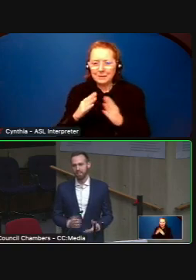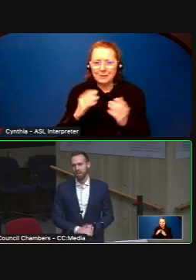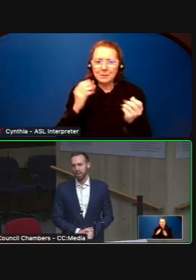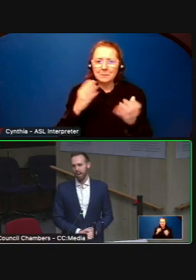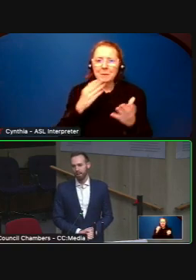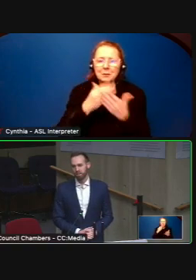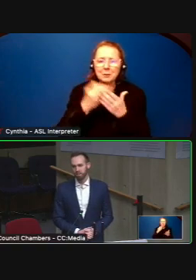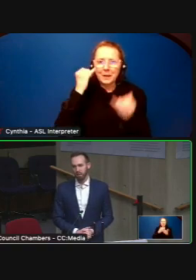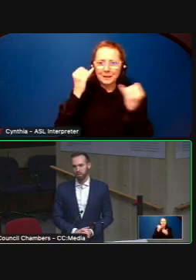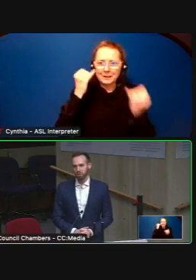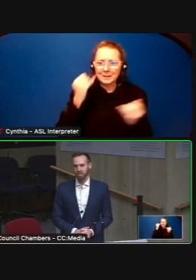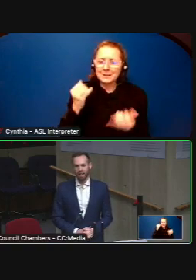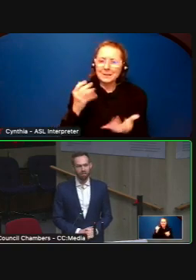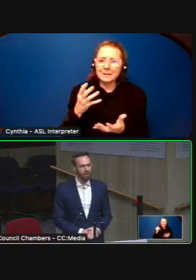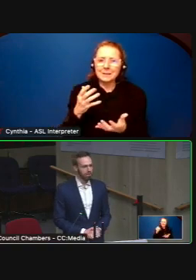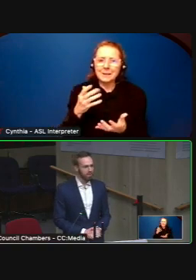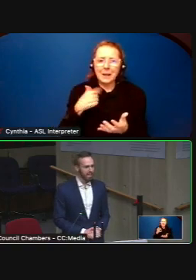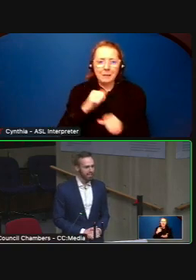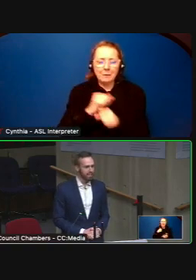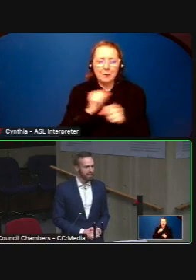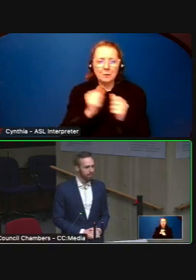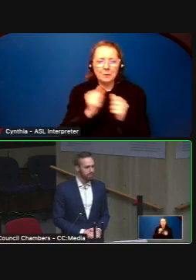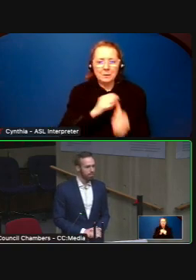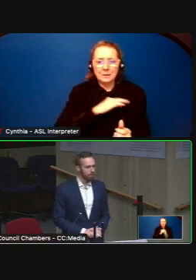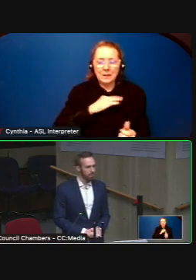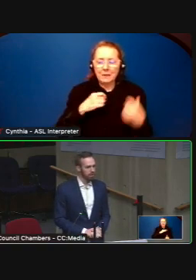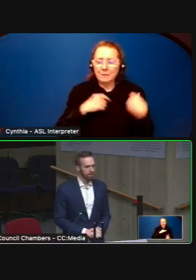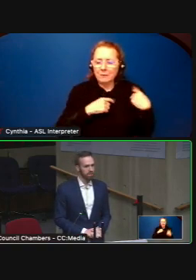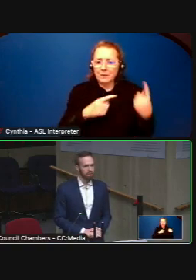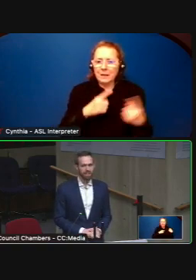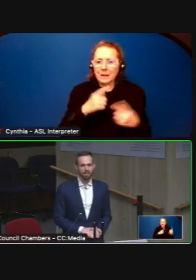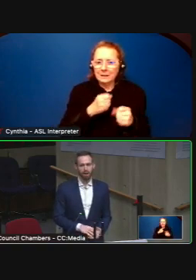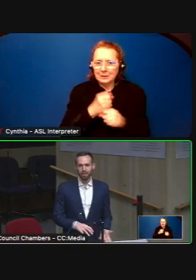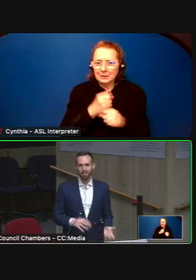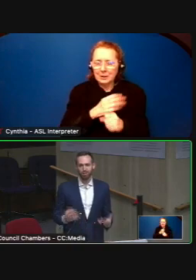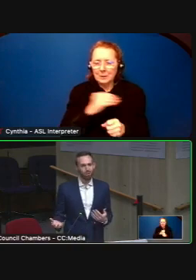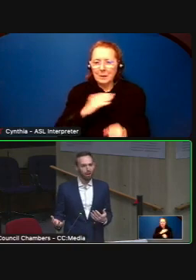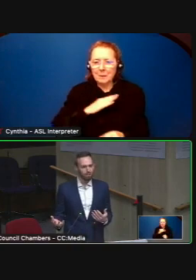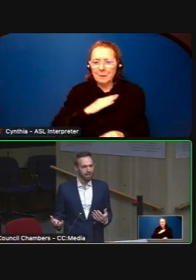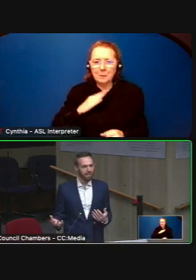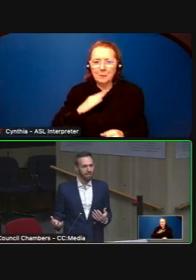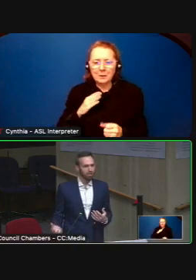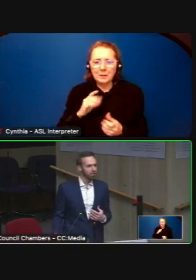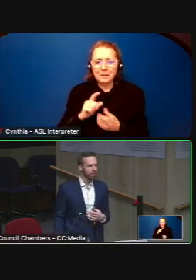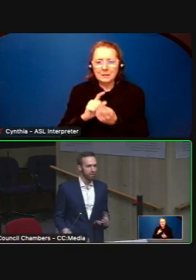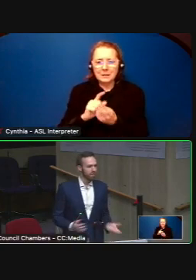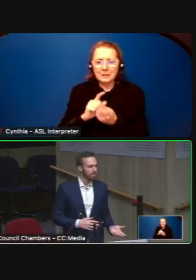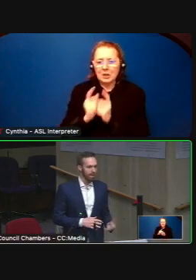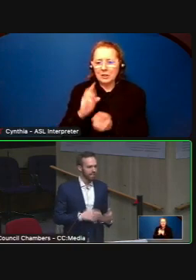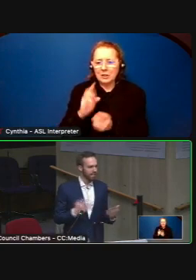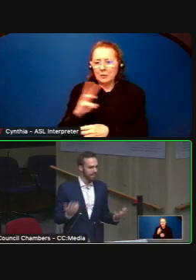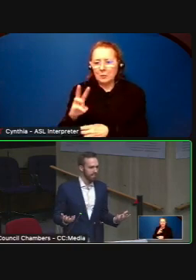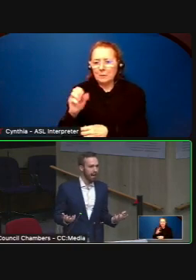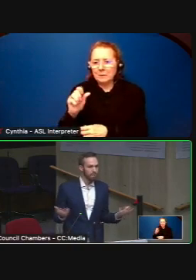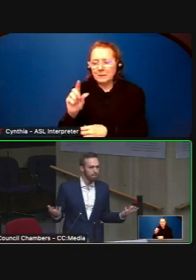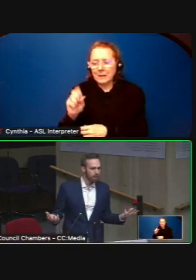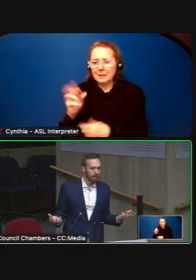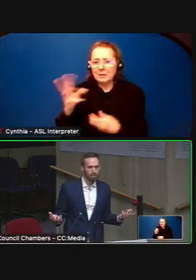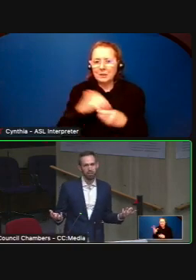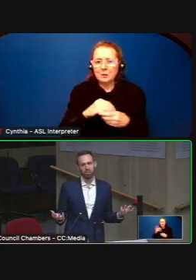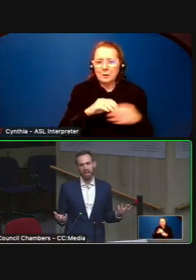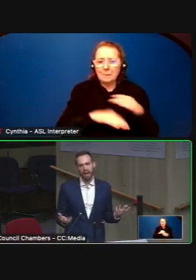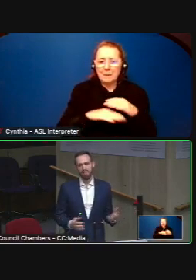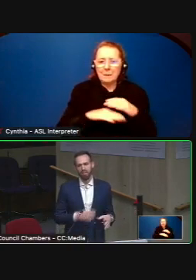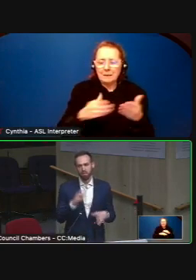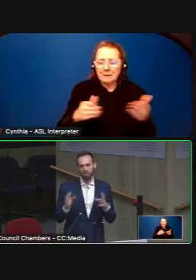this. Something I worked with staff on over the last year and with the board is making some updates to the website, just including some basic things about how many park